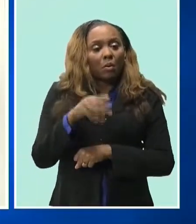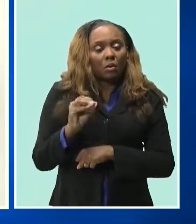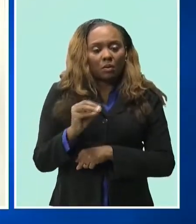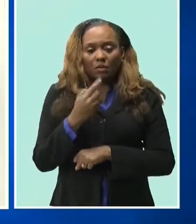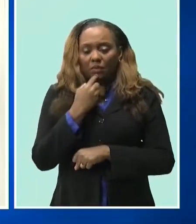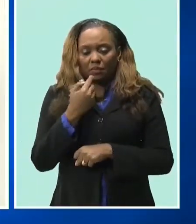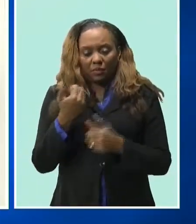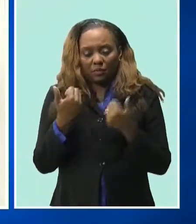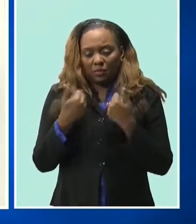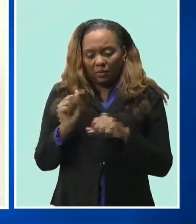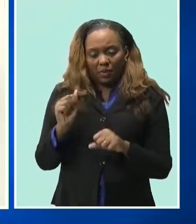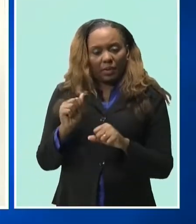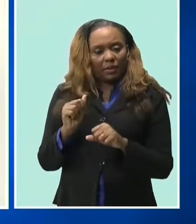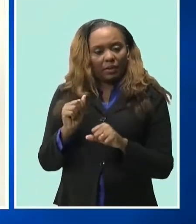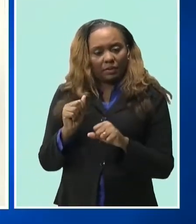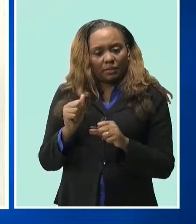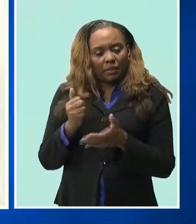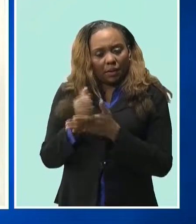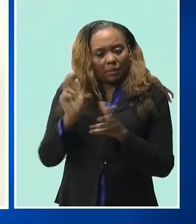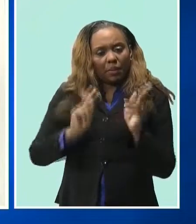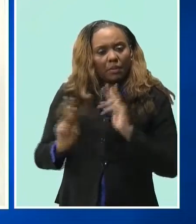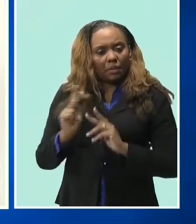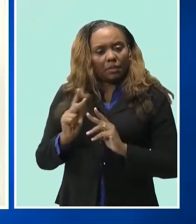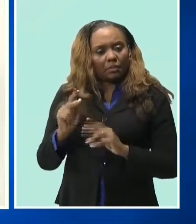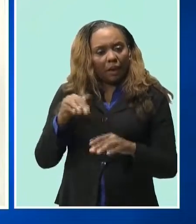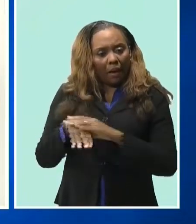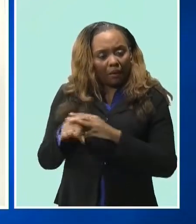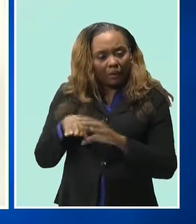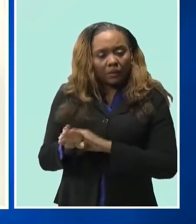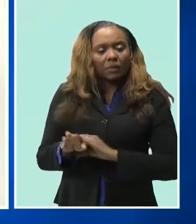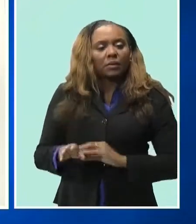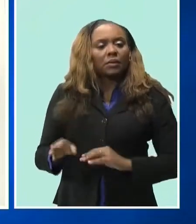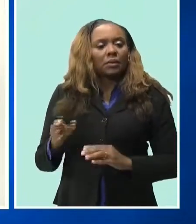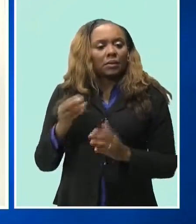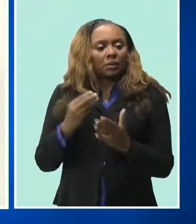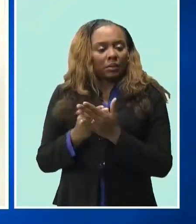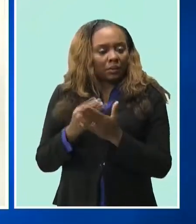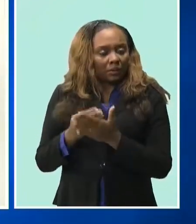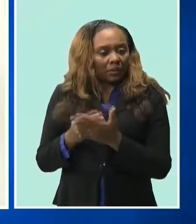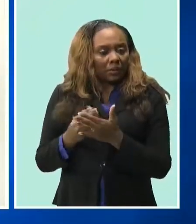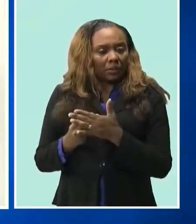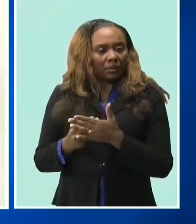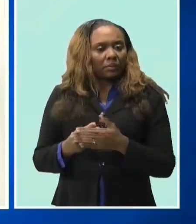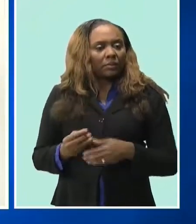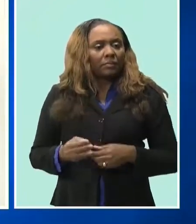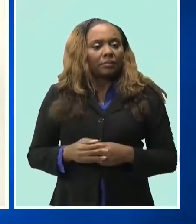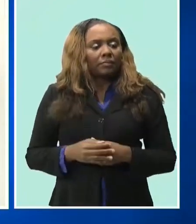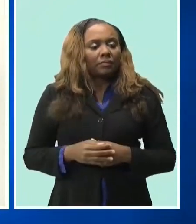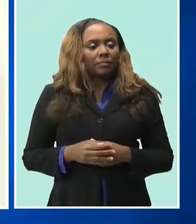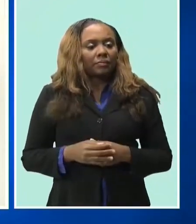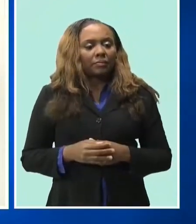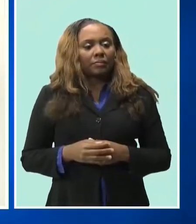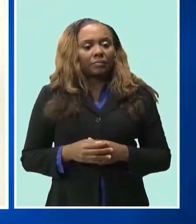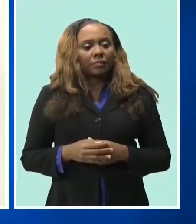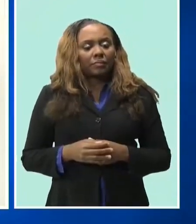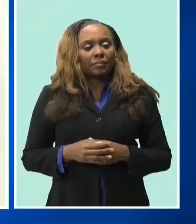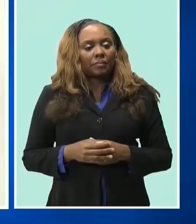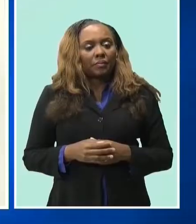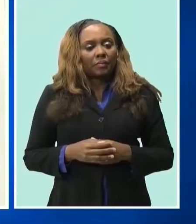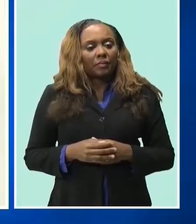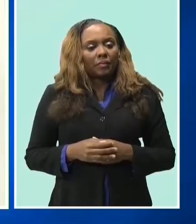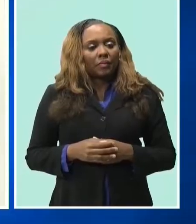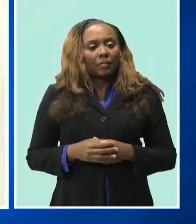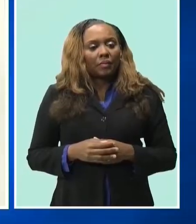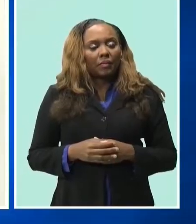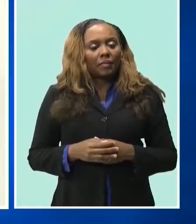the persons who are there today to ensure that pensions are able to access their funds as well. We've instituted a